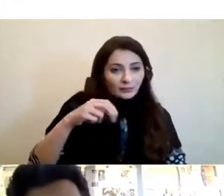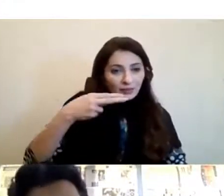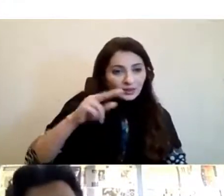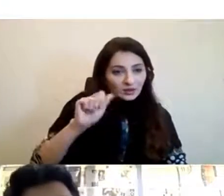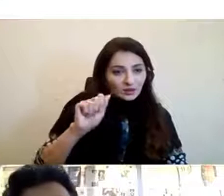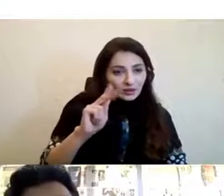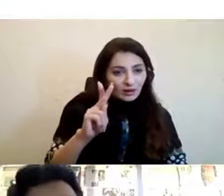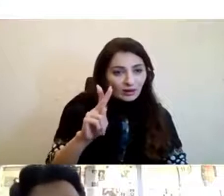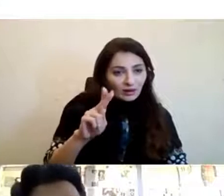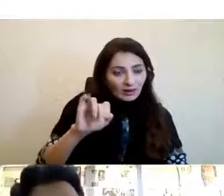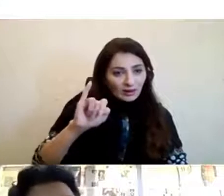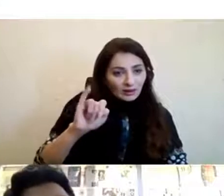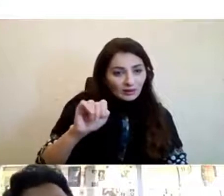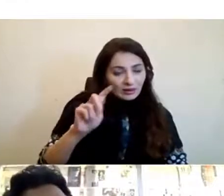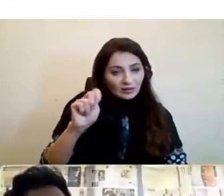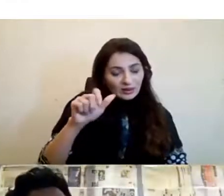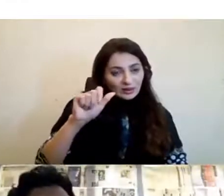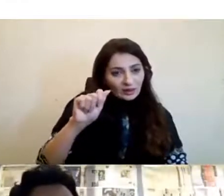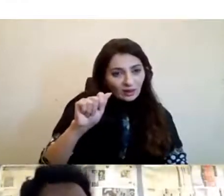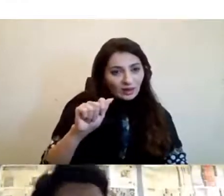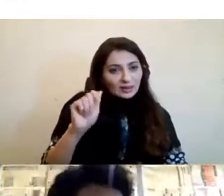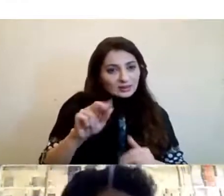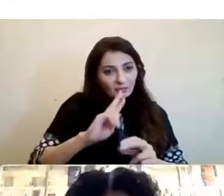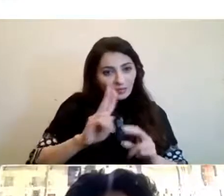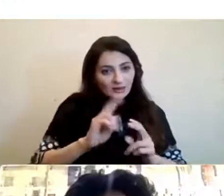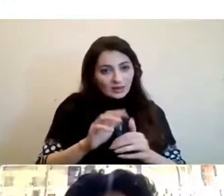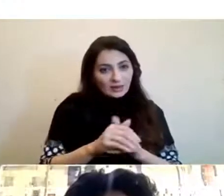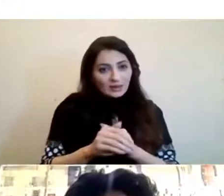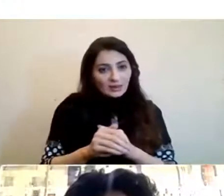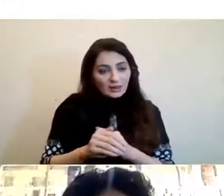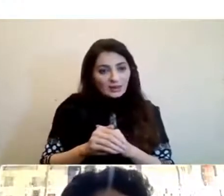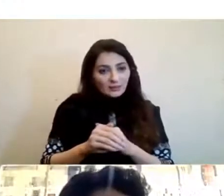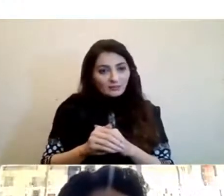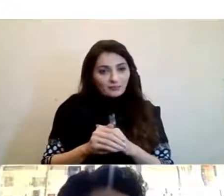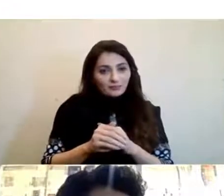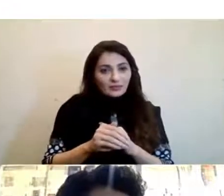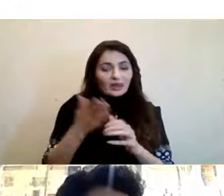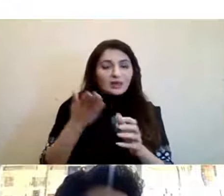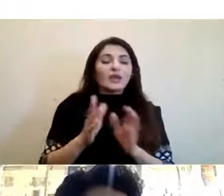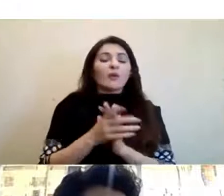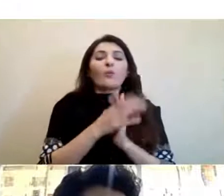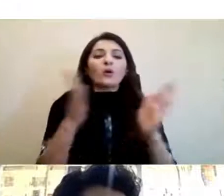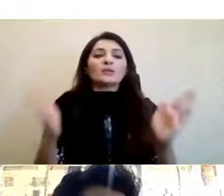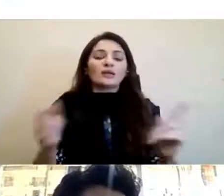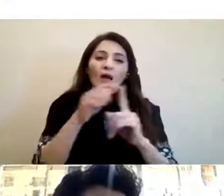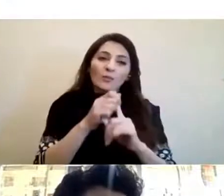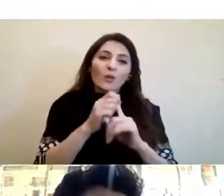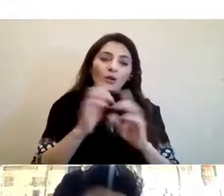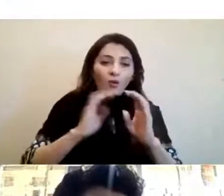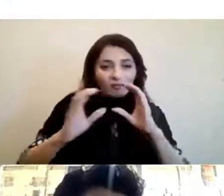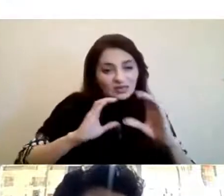Yeah, thanks, Tom, and thanks everyone. This is a very valuable and important conversation that we are